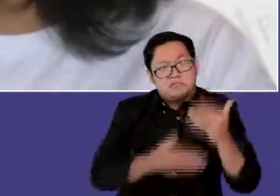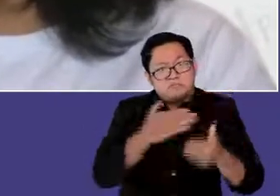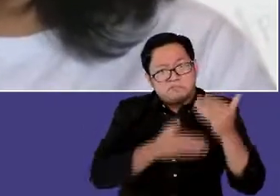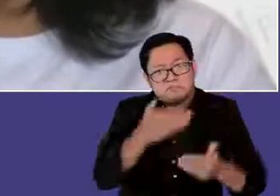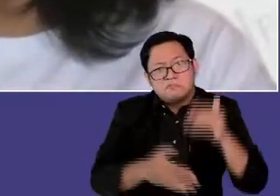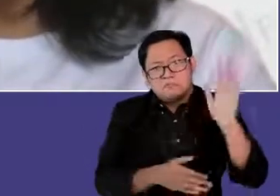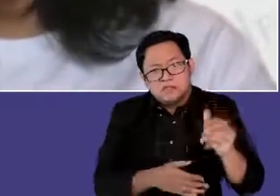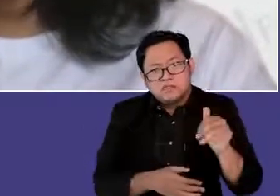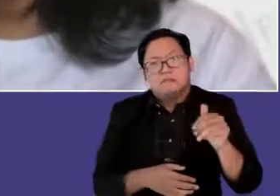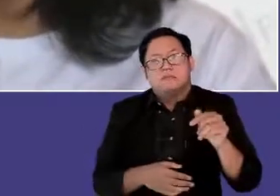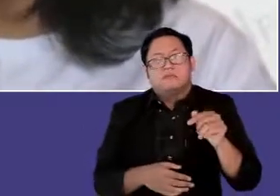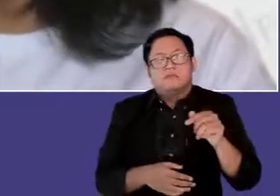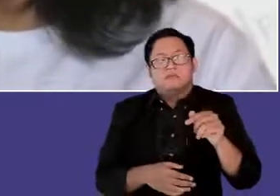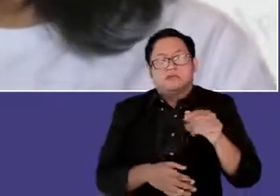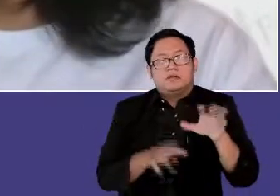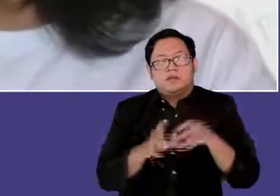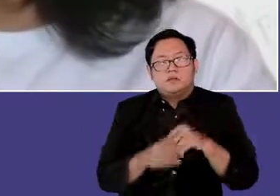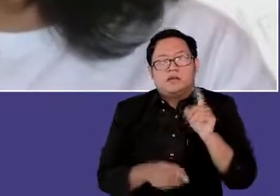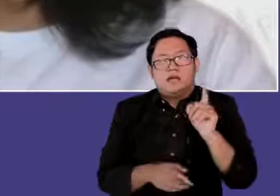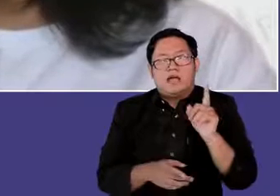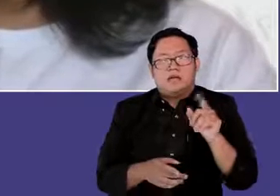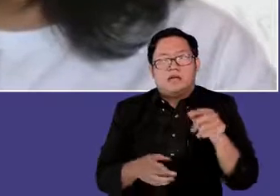even lower now.